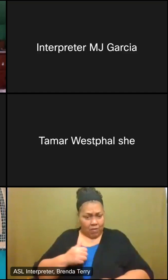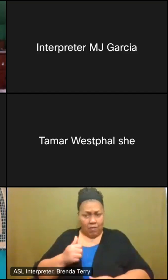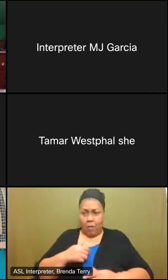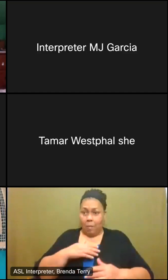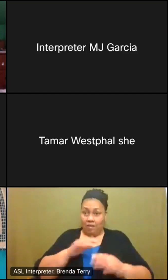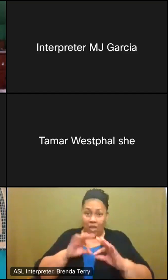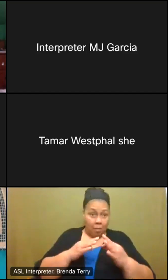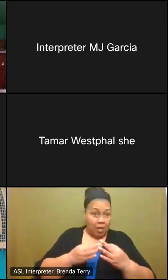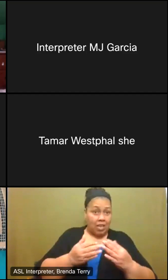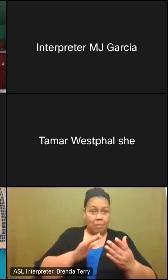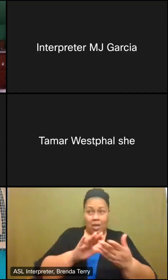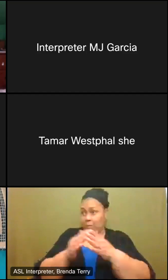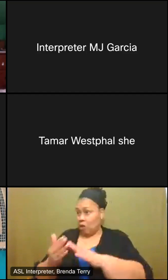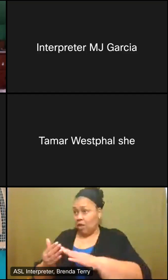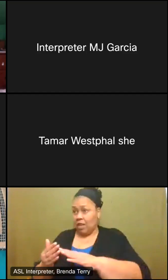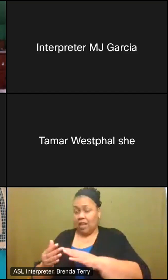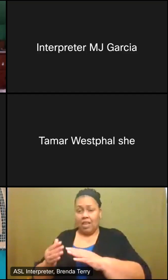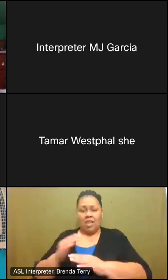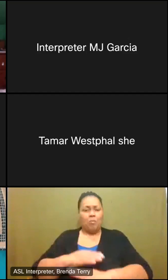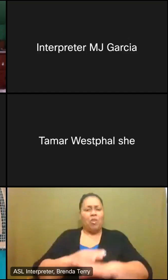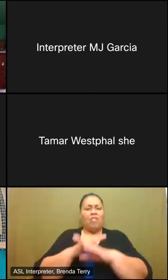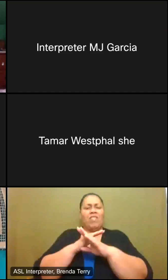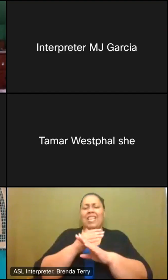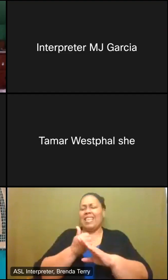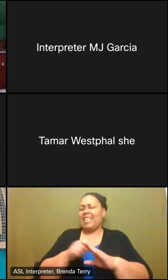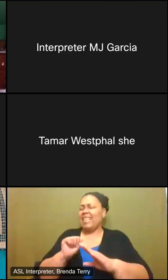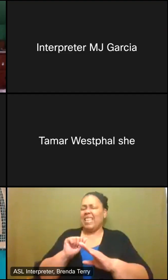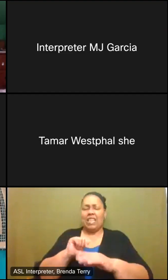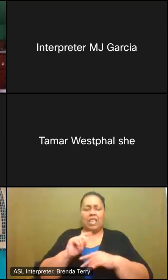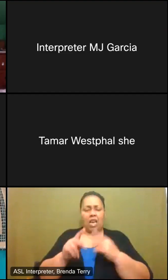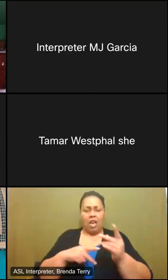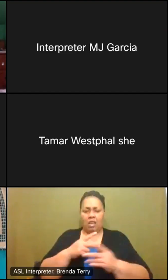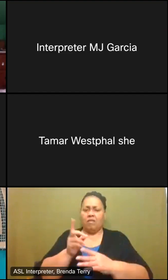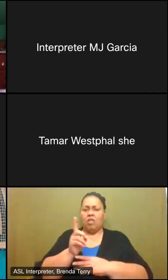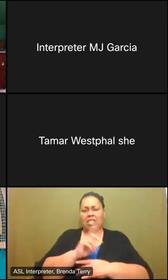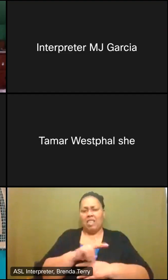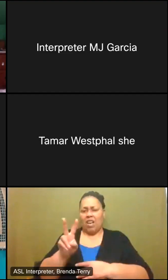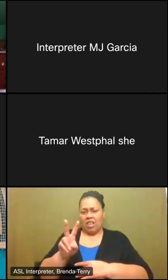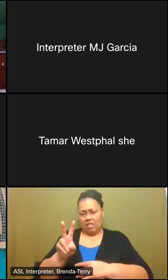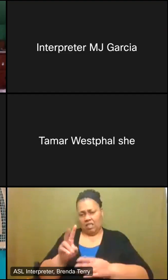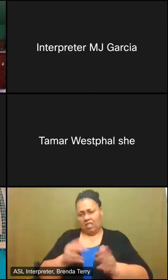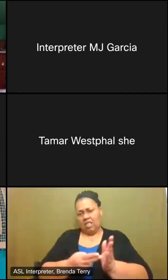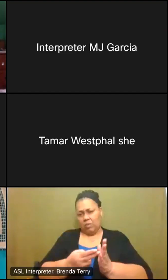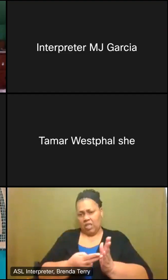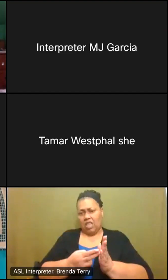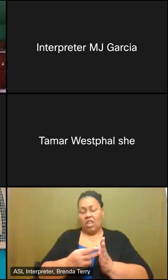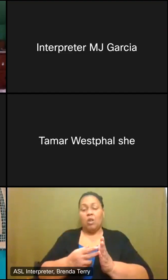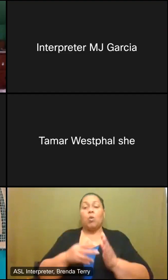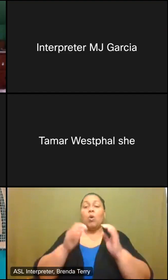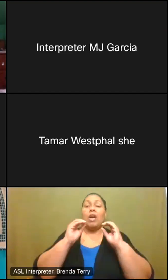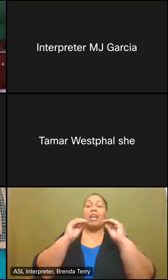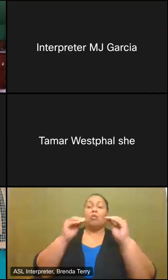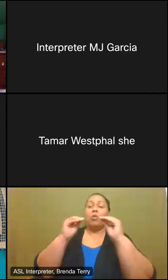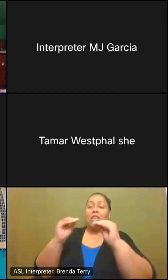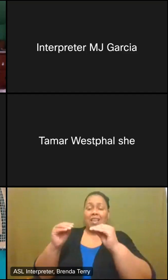community, preventing any kind of violence, really, and educate and empower our